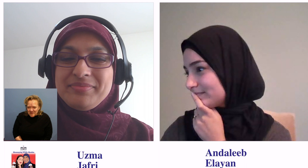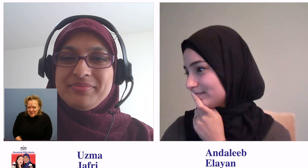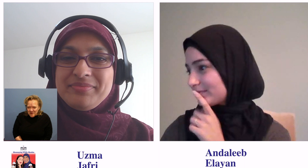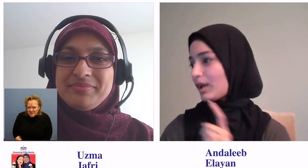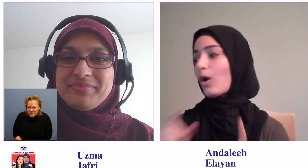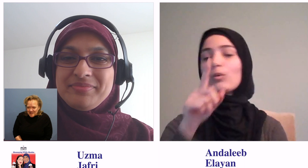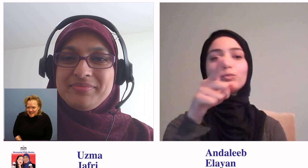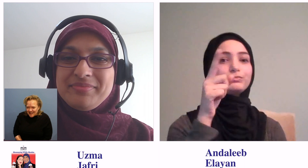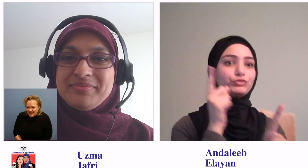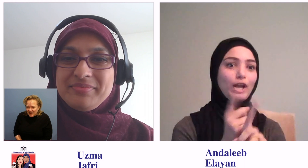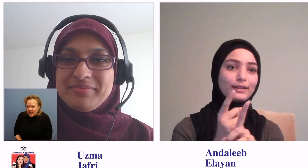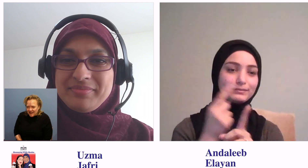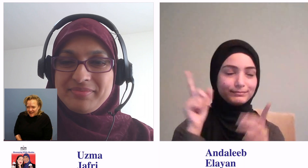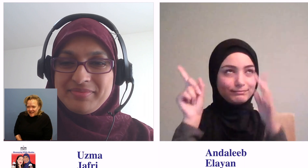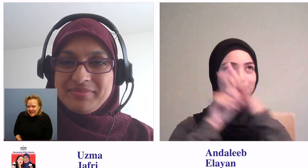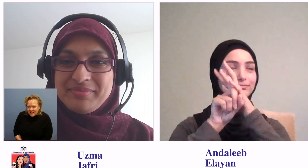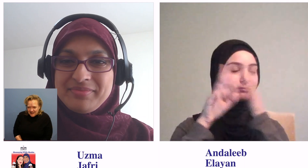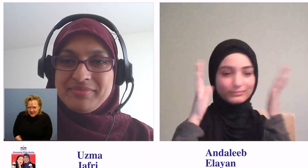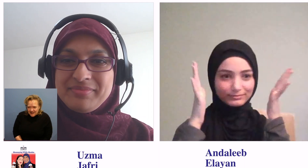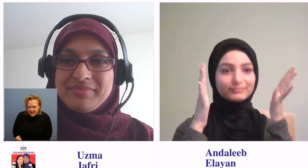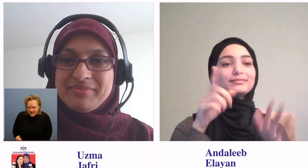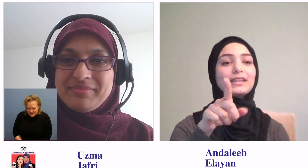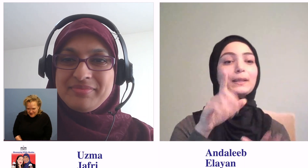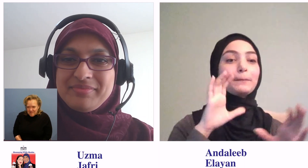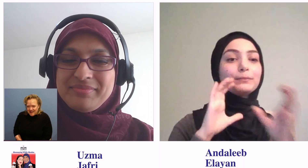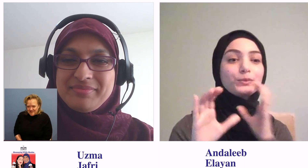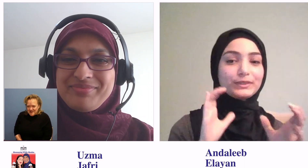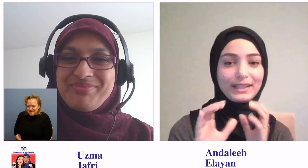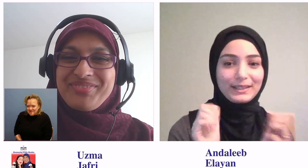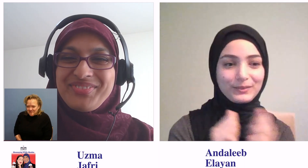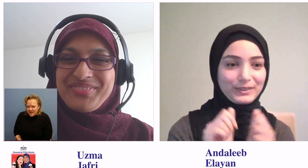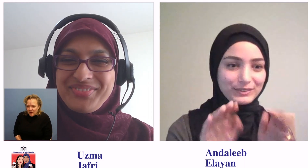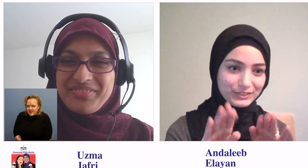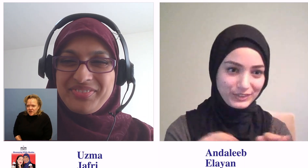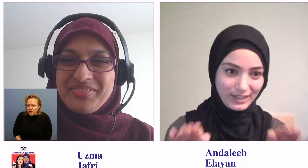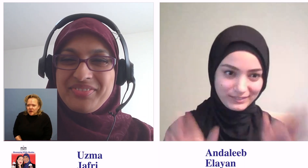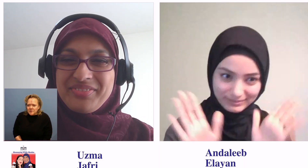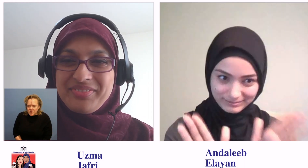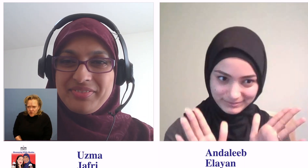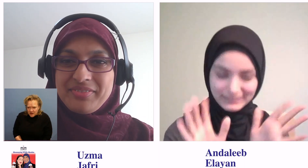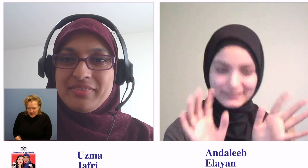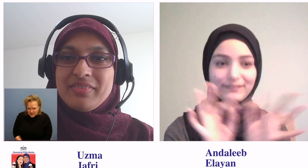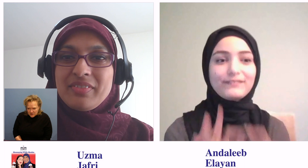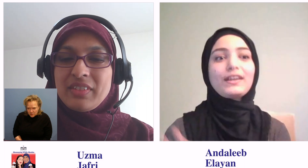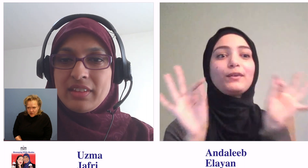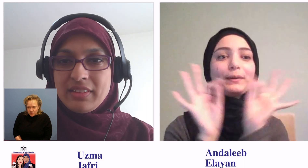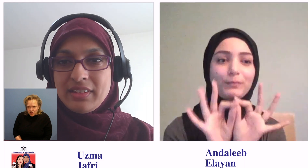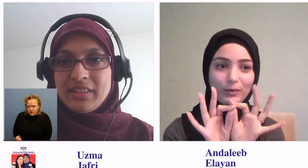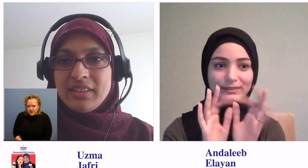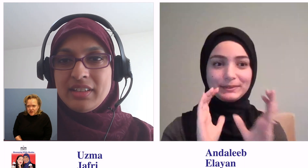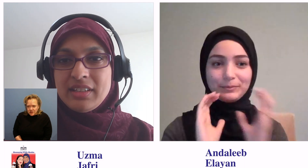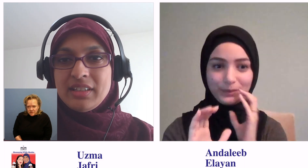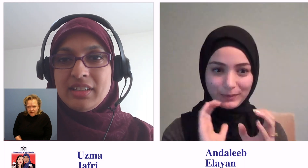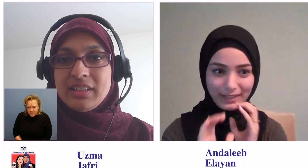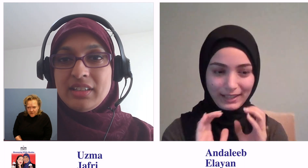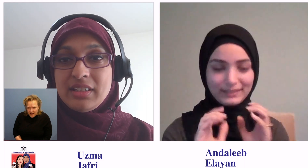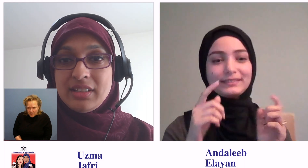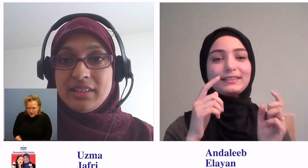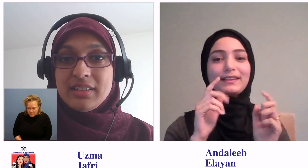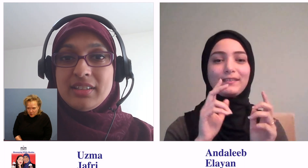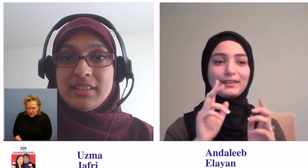Give me one moment to think. Okay. It came back to me. Okay. So communicate with your children's